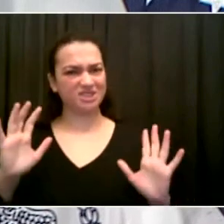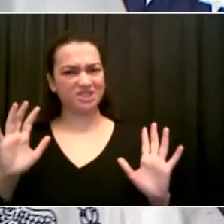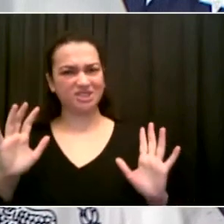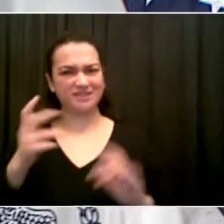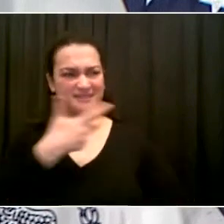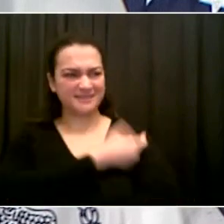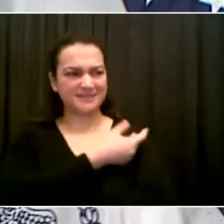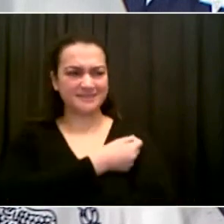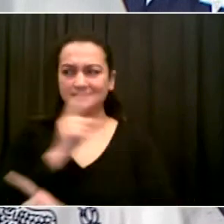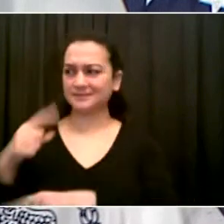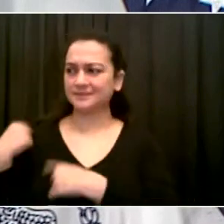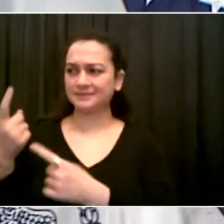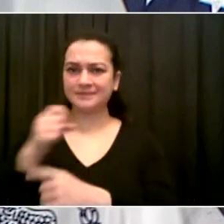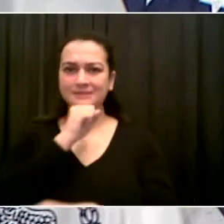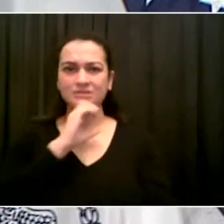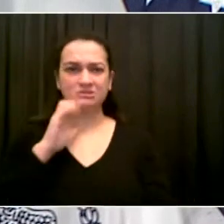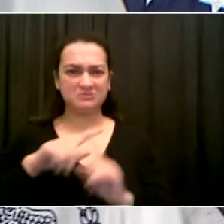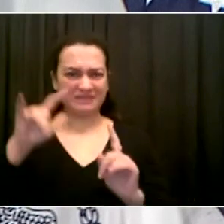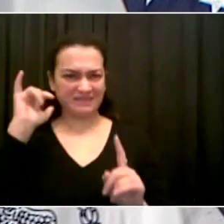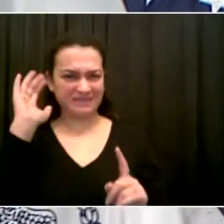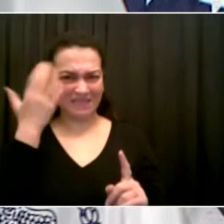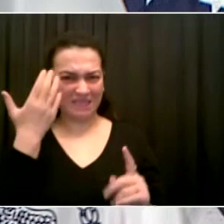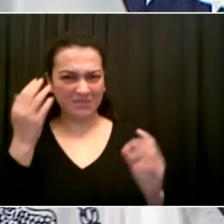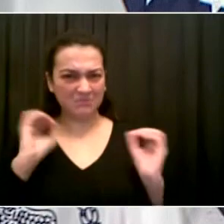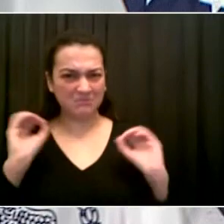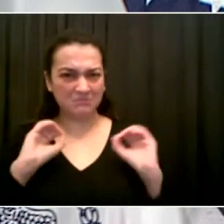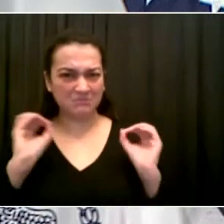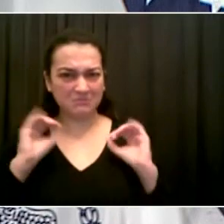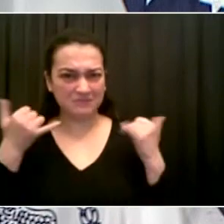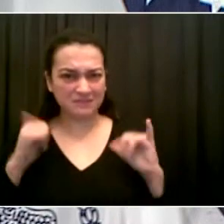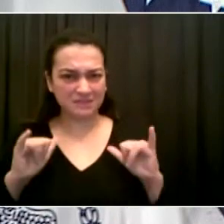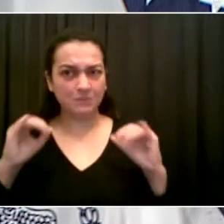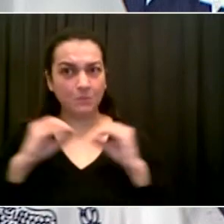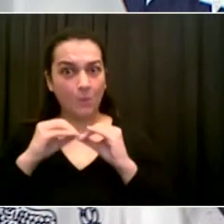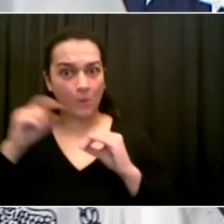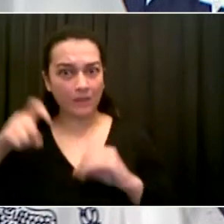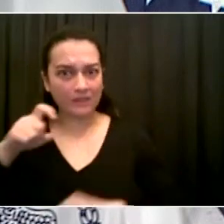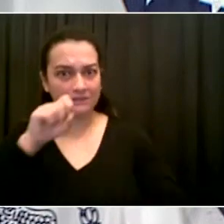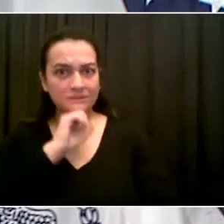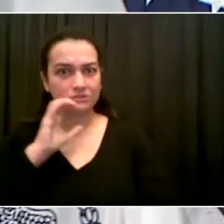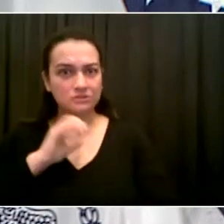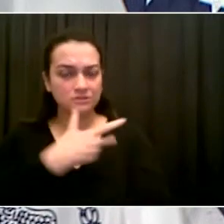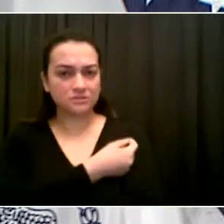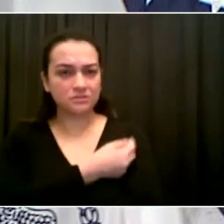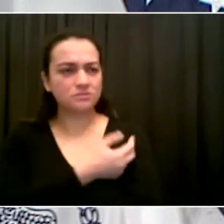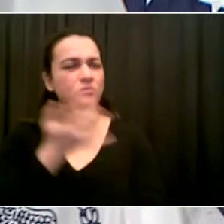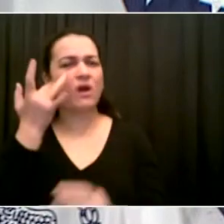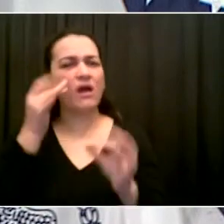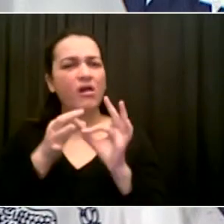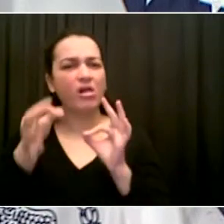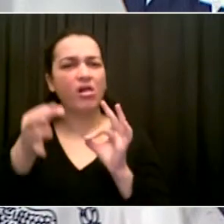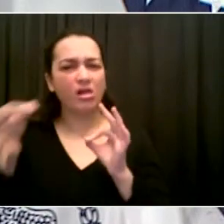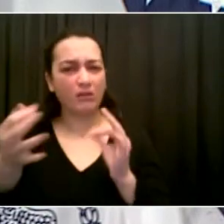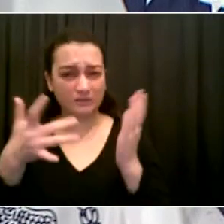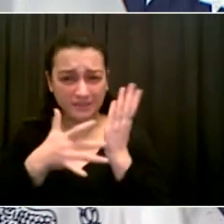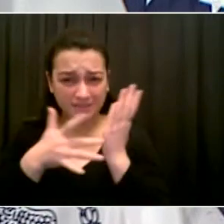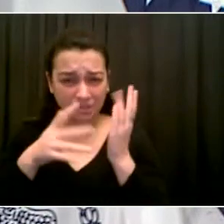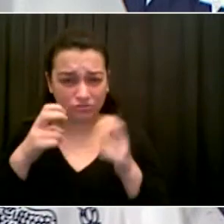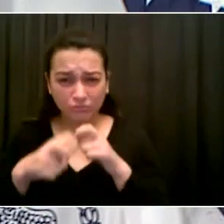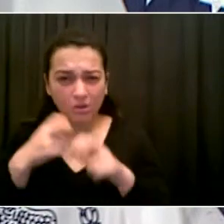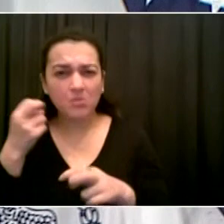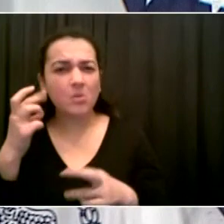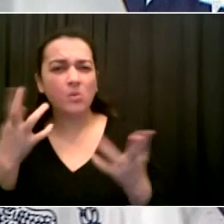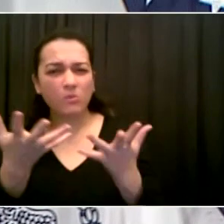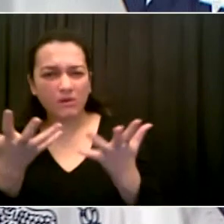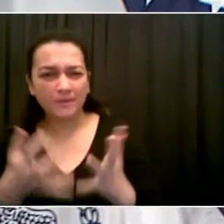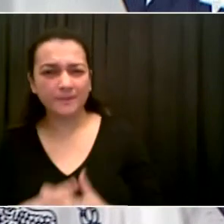where seniors can just walk in? I think you hit the nail on the head, Andrew. I think we definitely think some of it